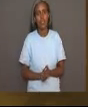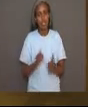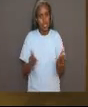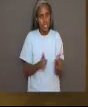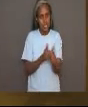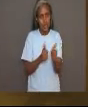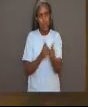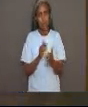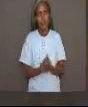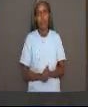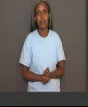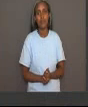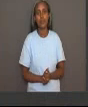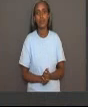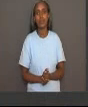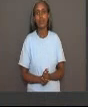follows.